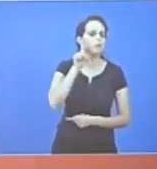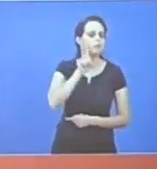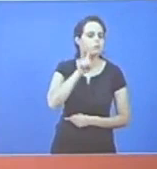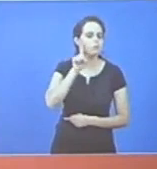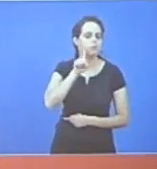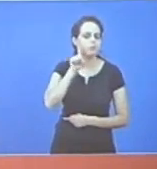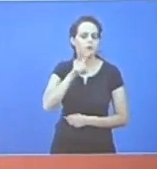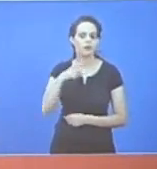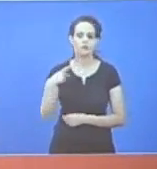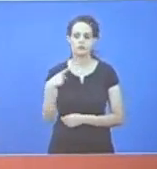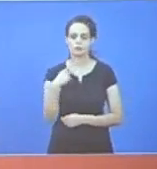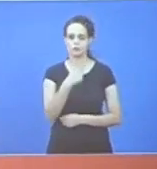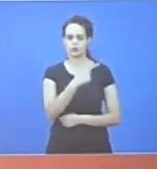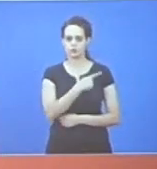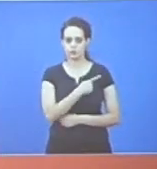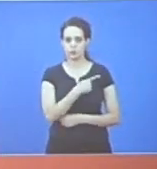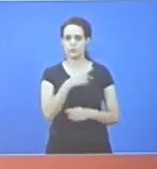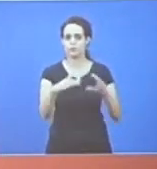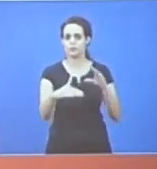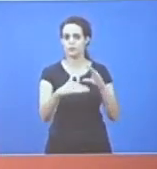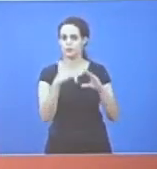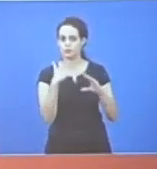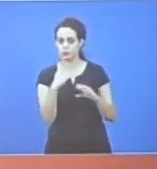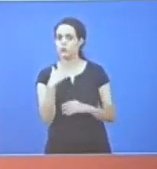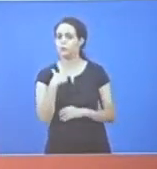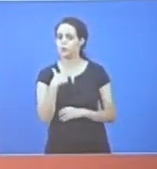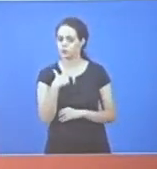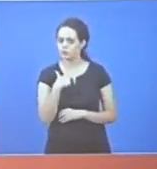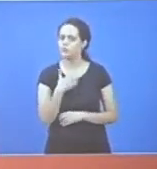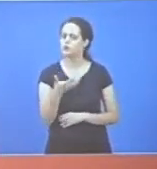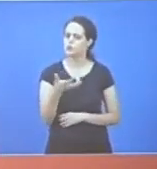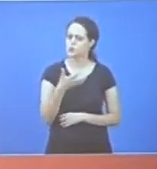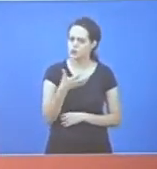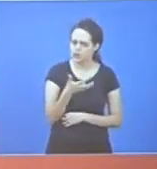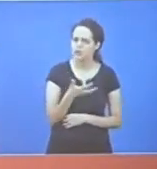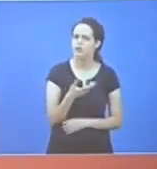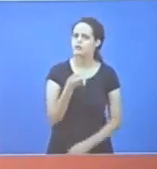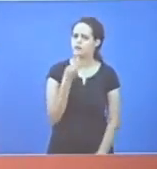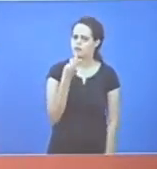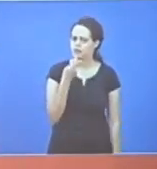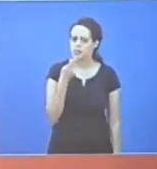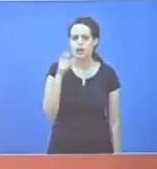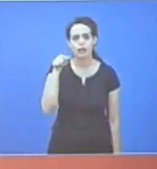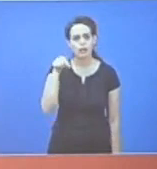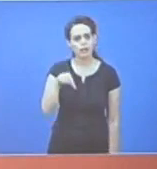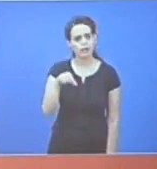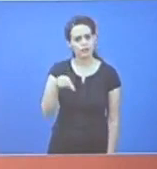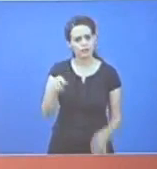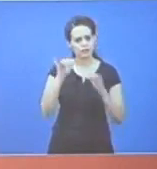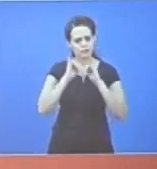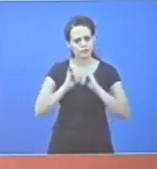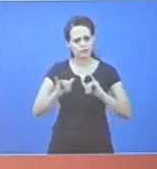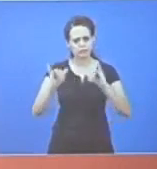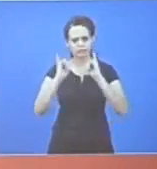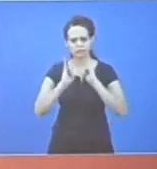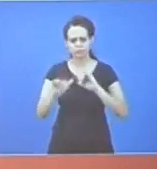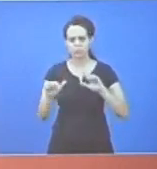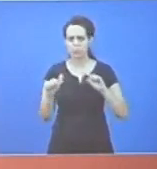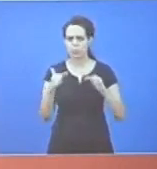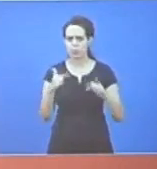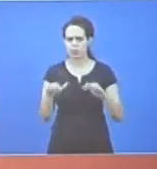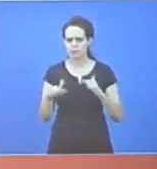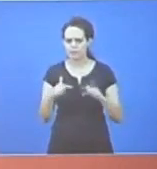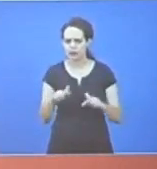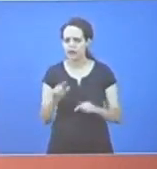States. The pastor sent, so I would like to mention here the work that